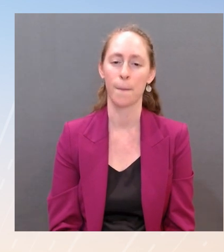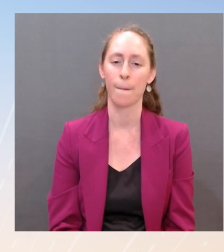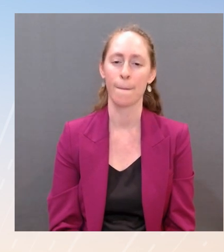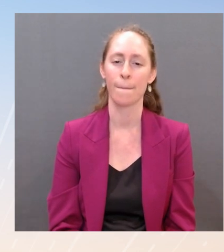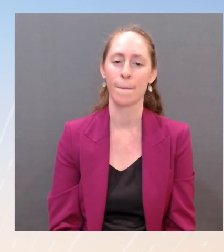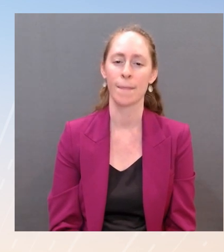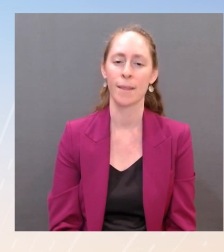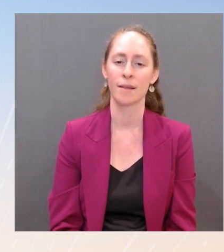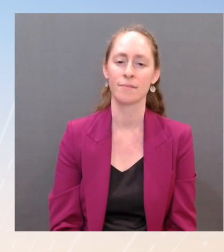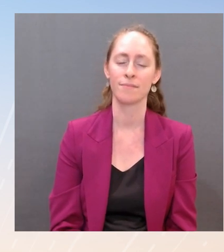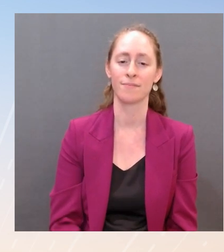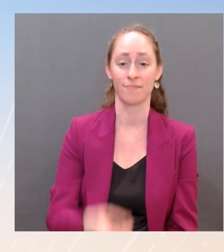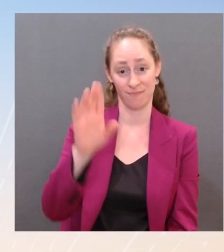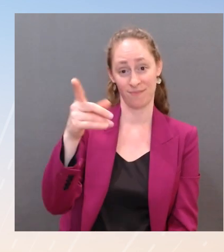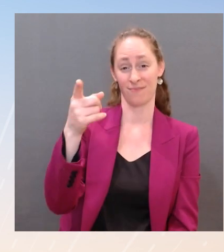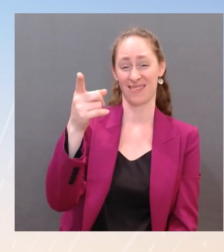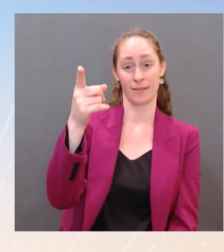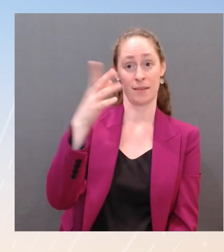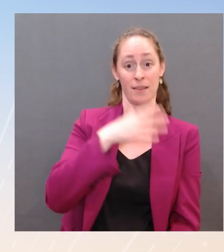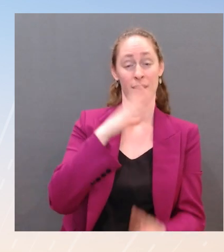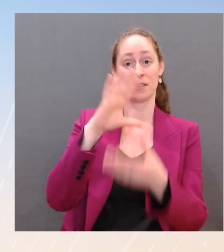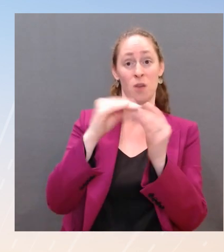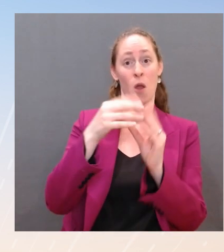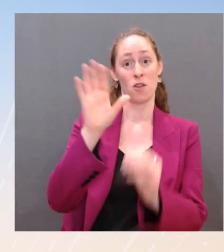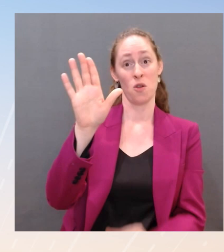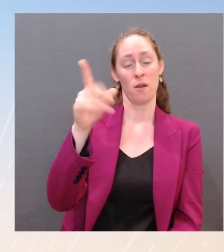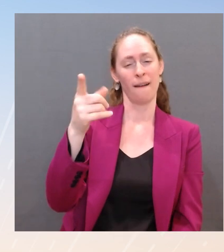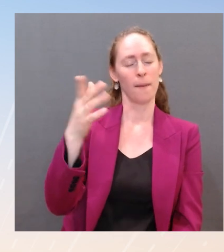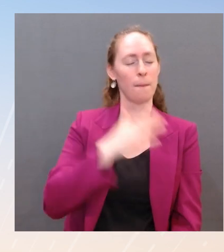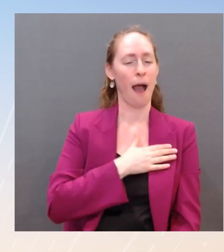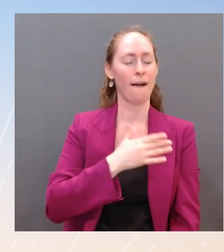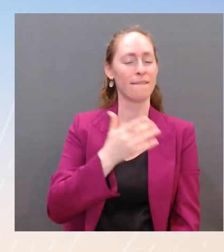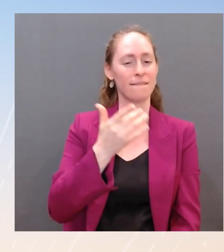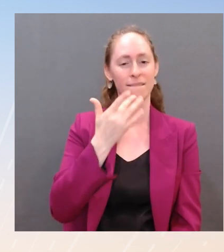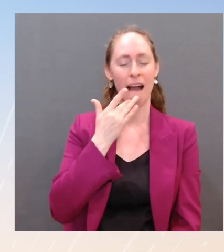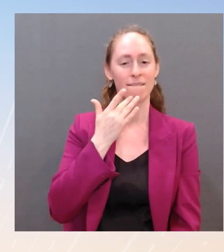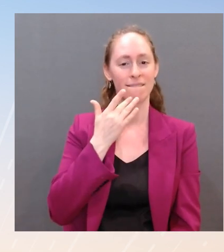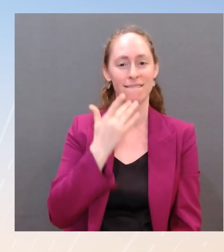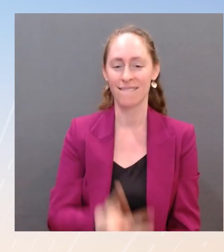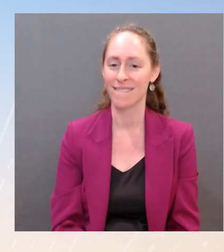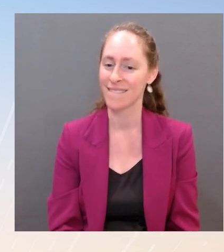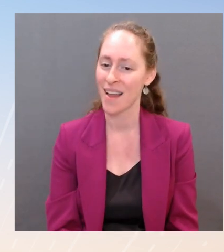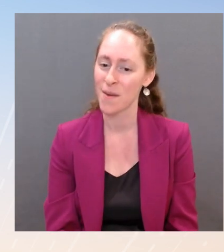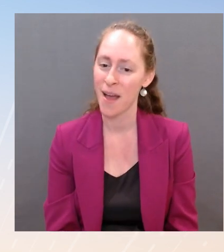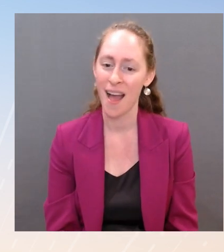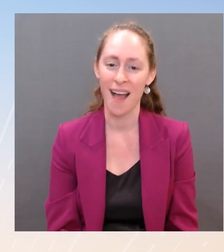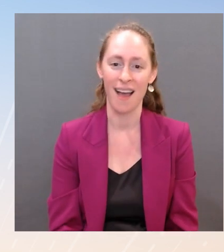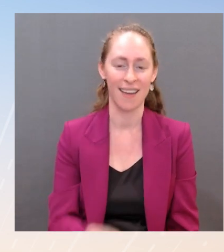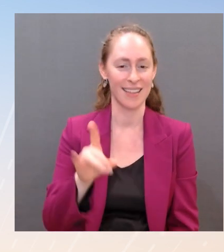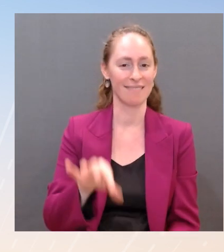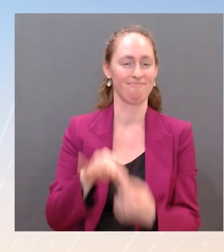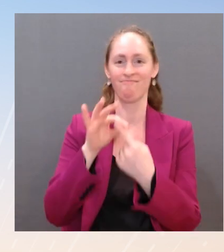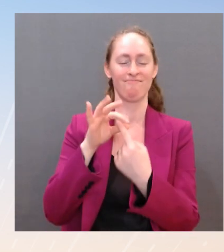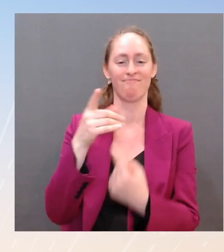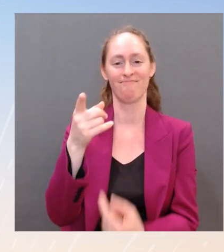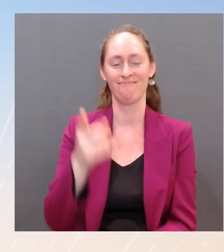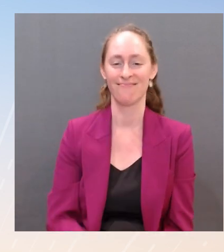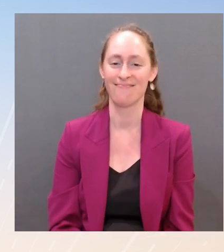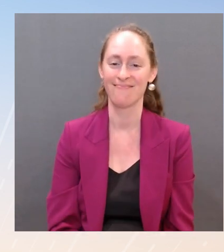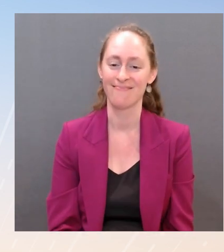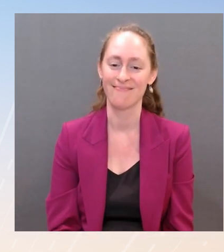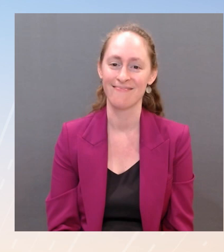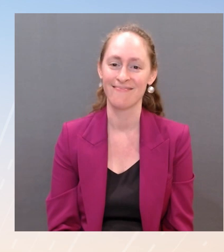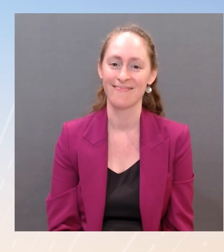came up with such a unique way to support people with their mental health. Tell us a bit about that. Yes, absolutely. First of all, wow,